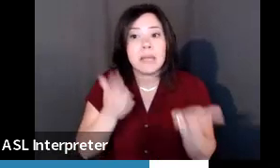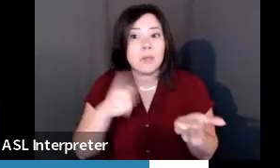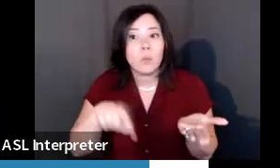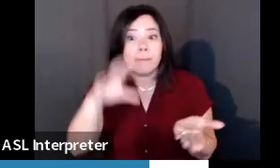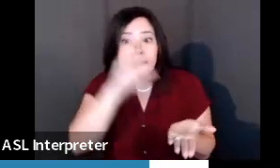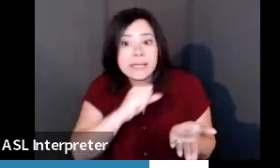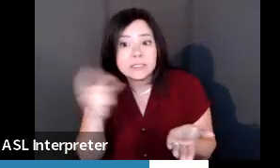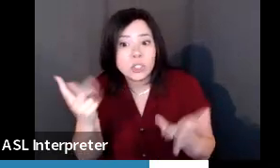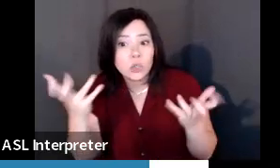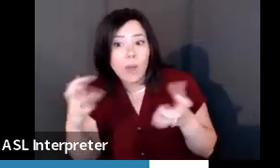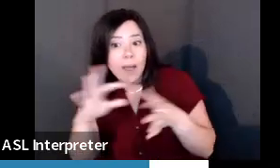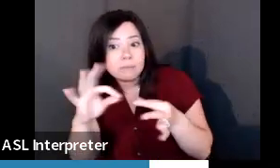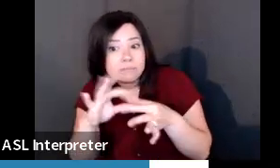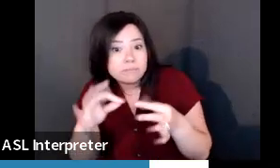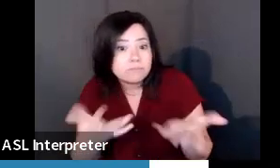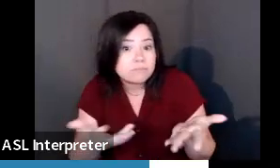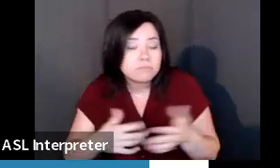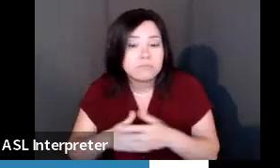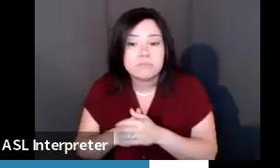think of?